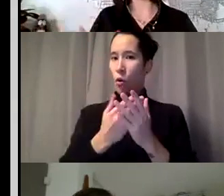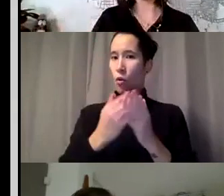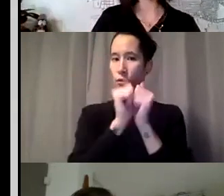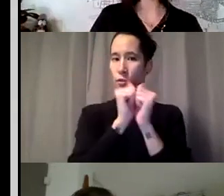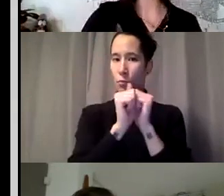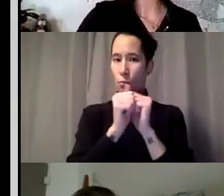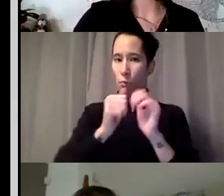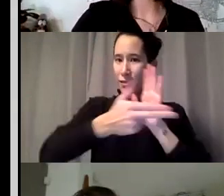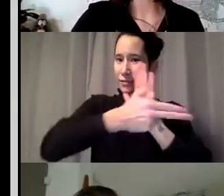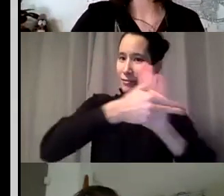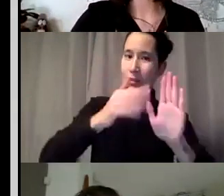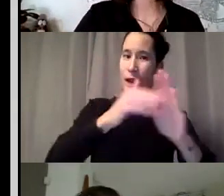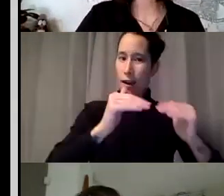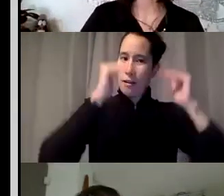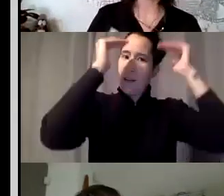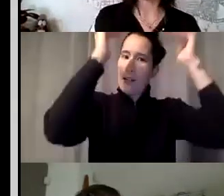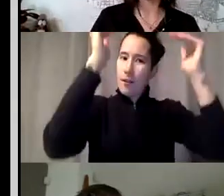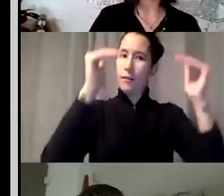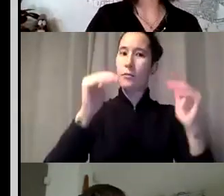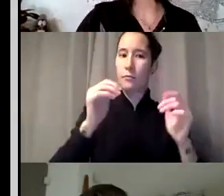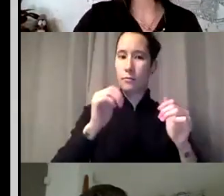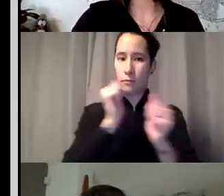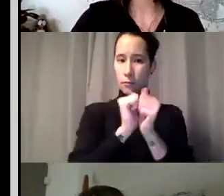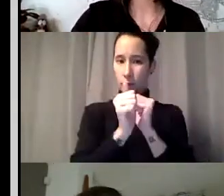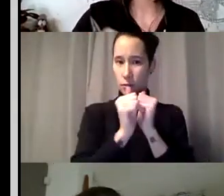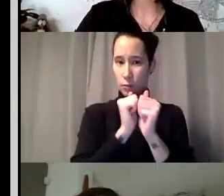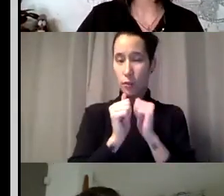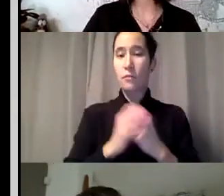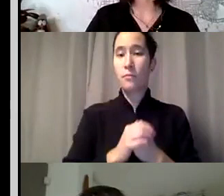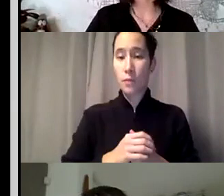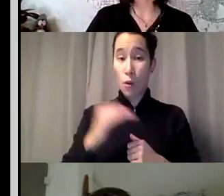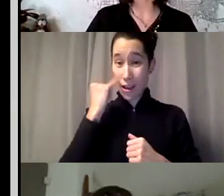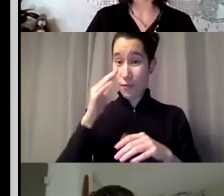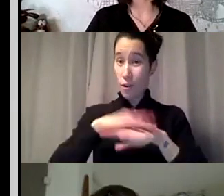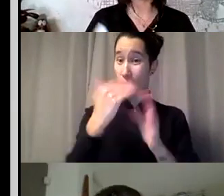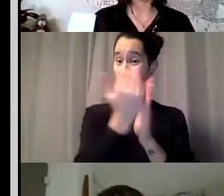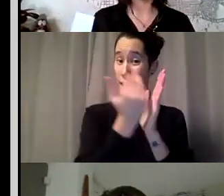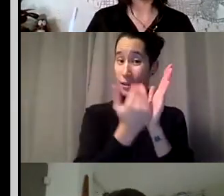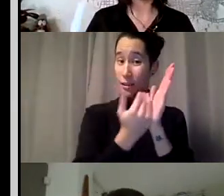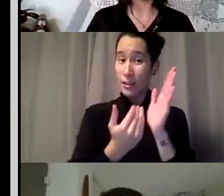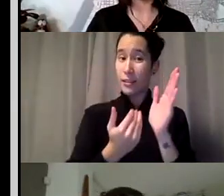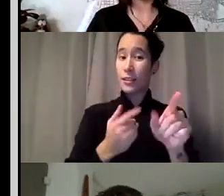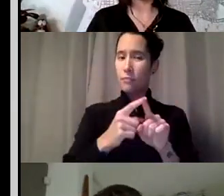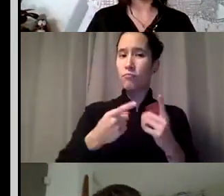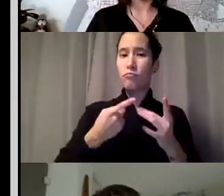you are on the Canadian Sport Institute Pacific eligibility list, you are exempt. If you are not, then